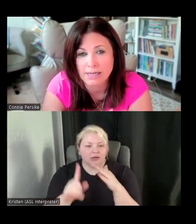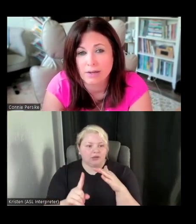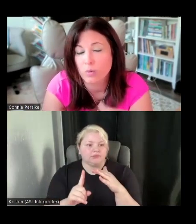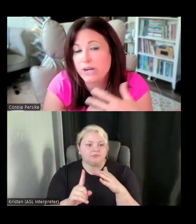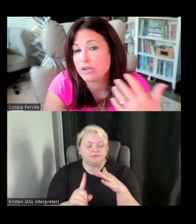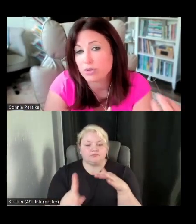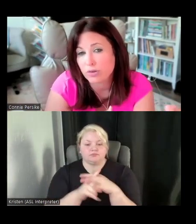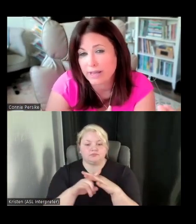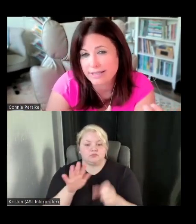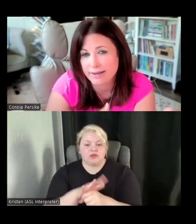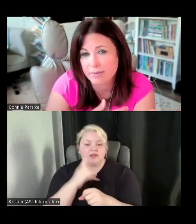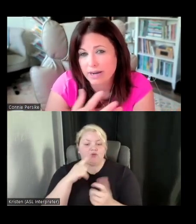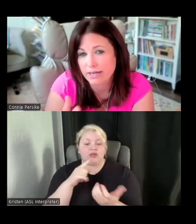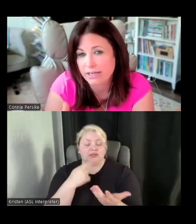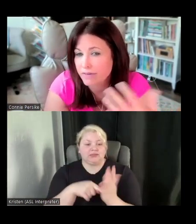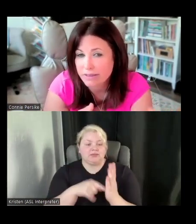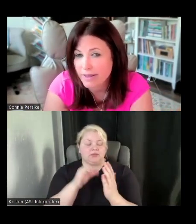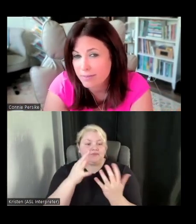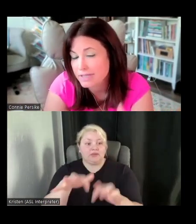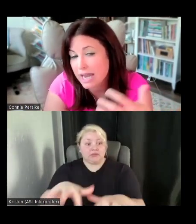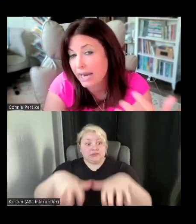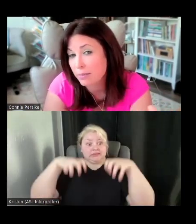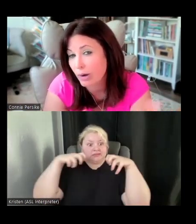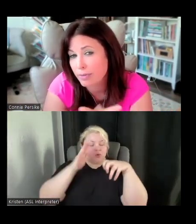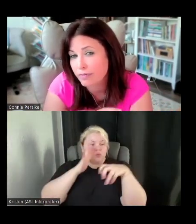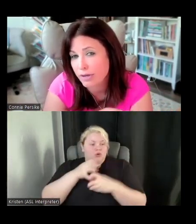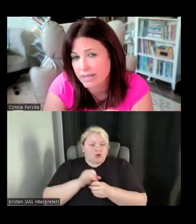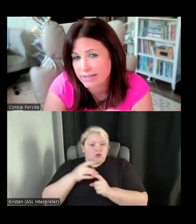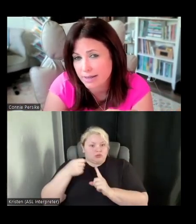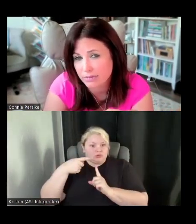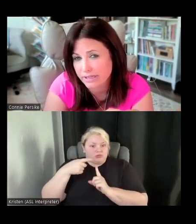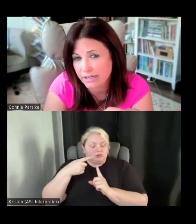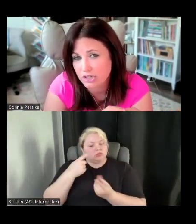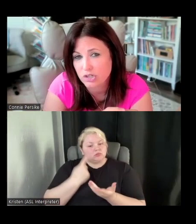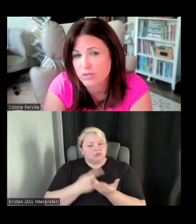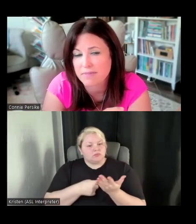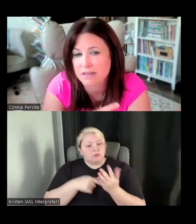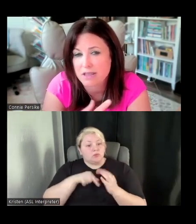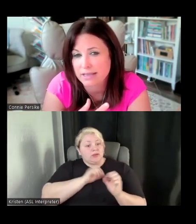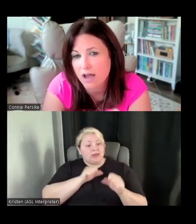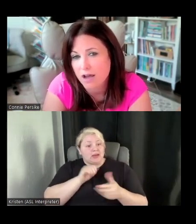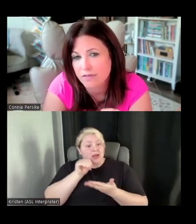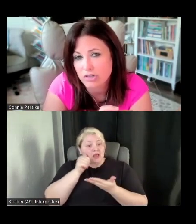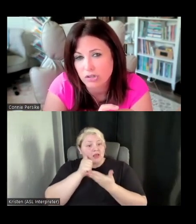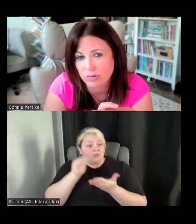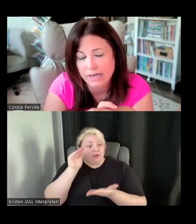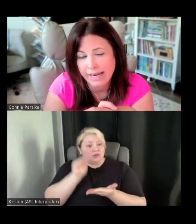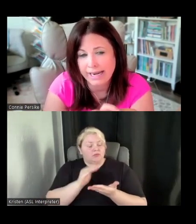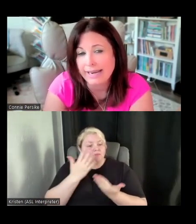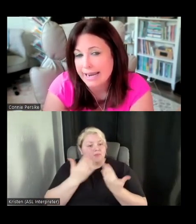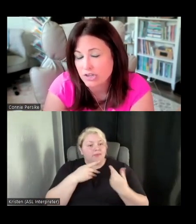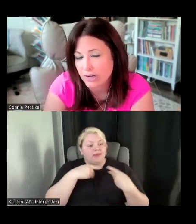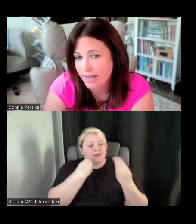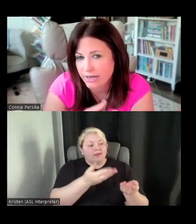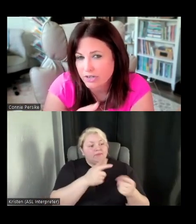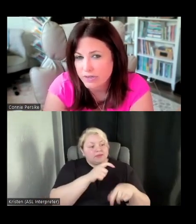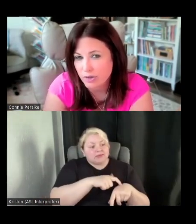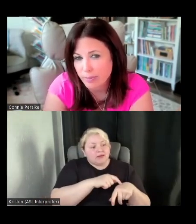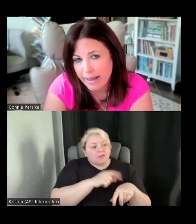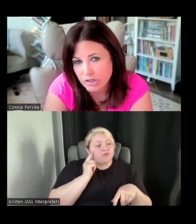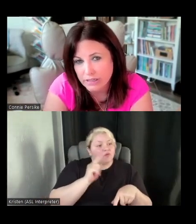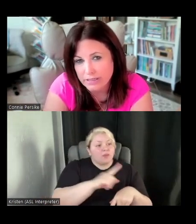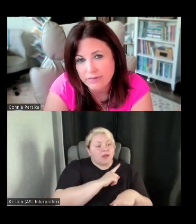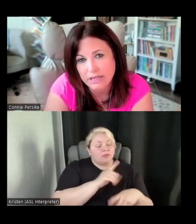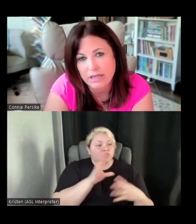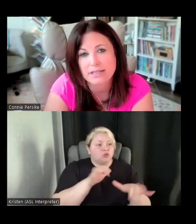student, we can neutralize it by giving them time right before the assembly to do something that they love, to engage in a high interest